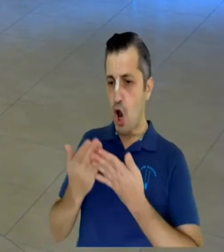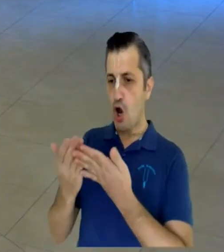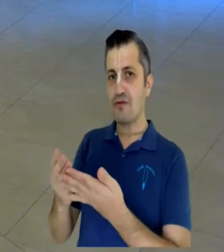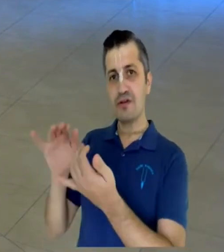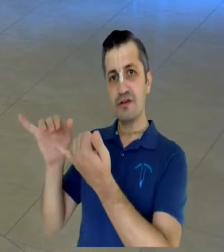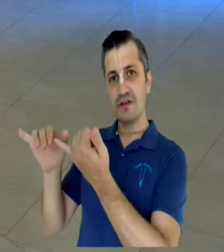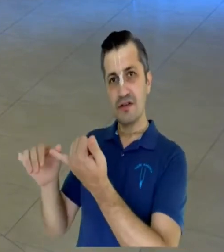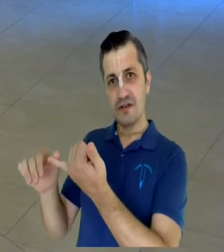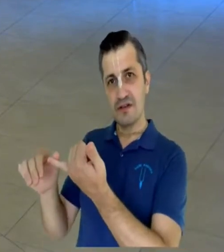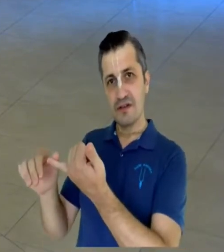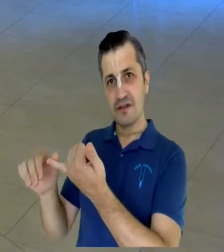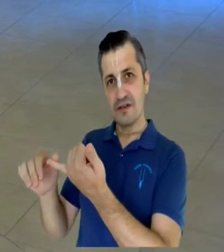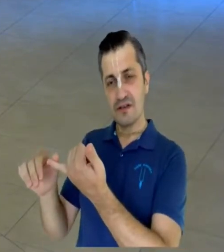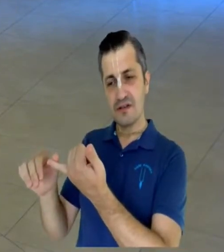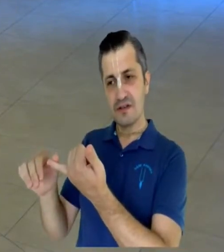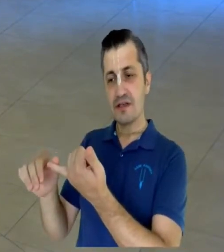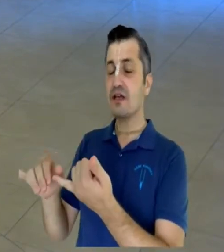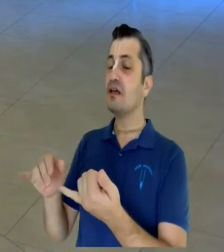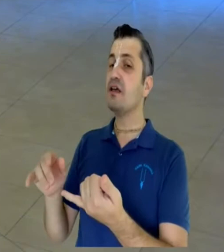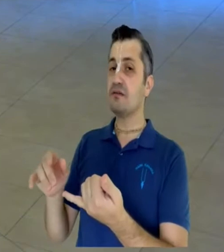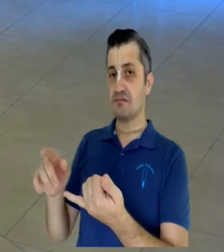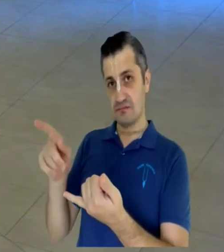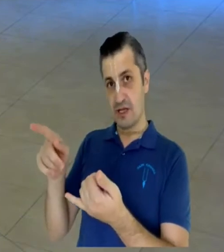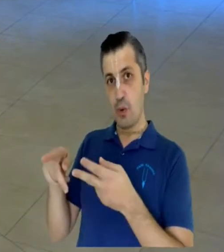so they eat verily sin. So